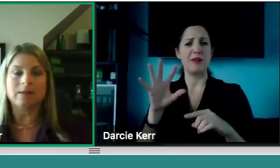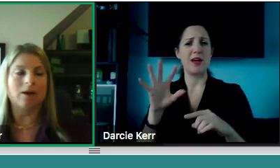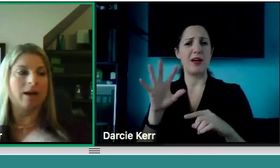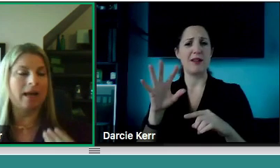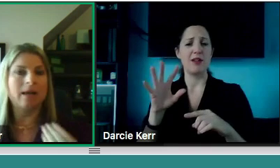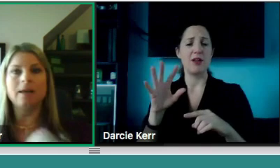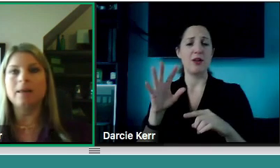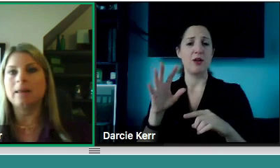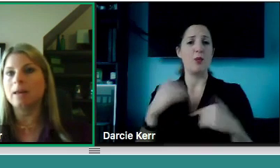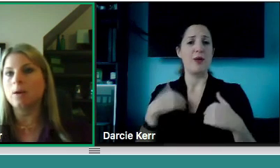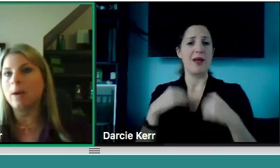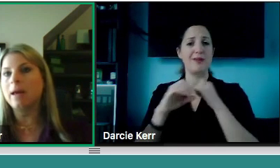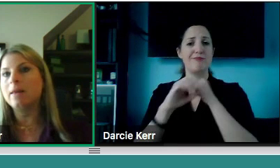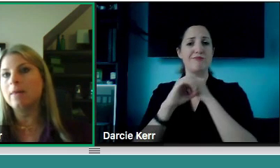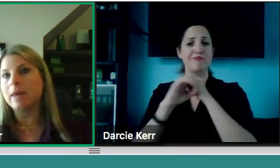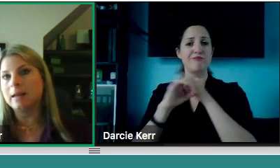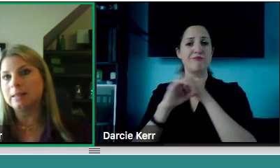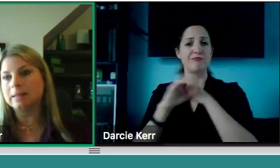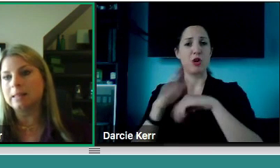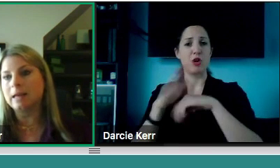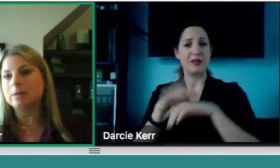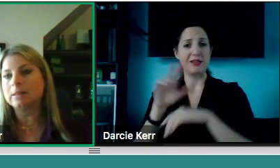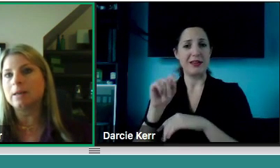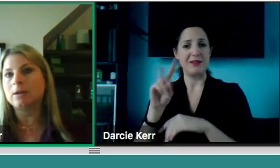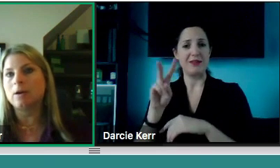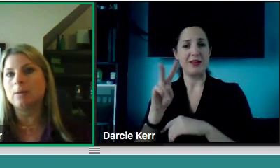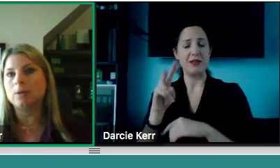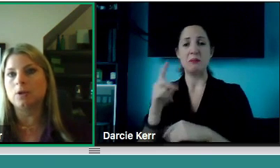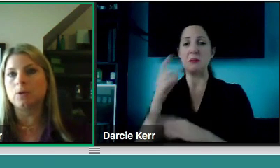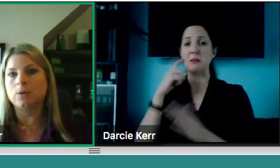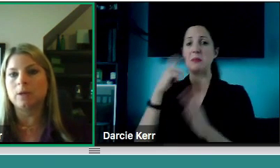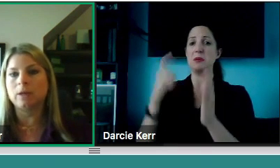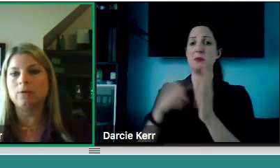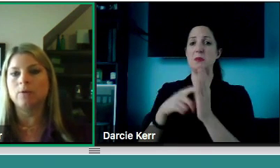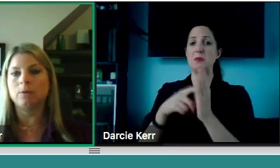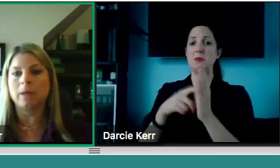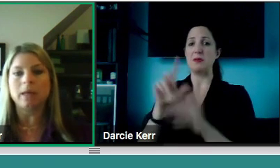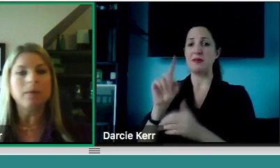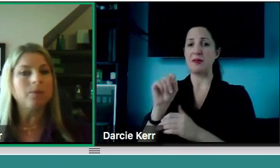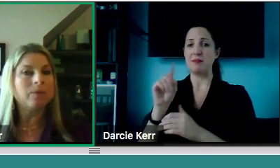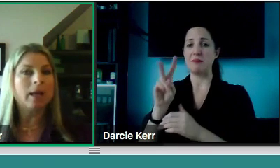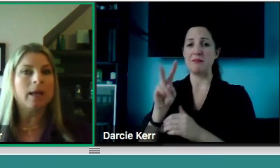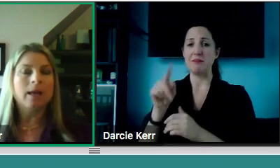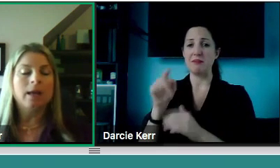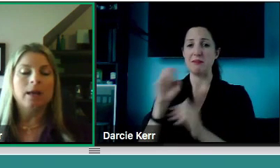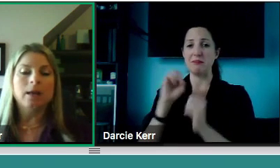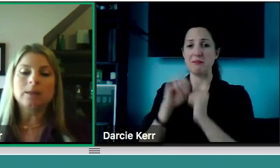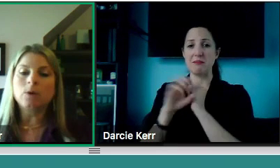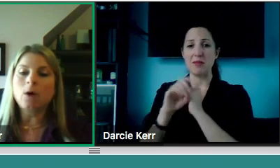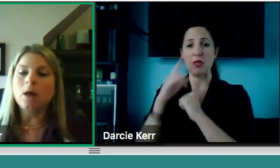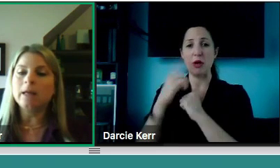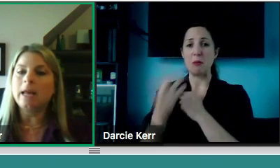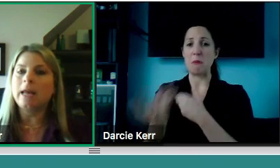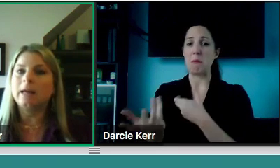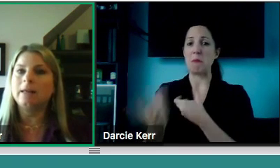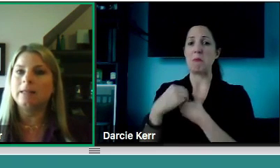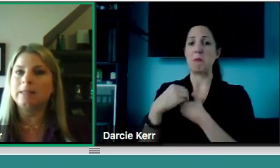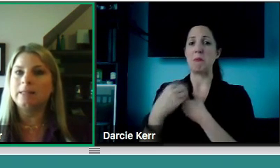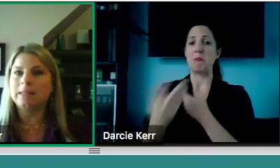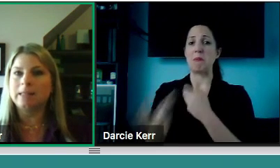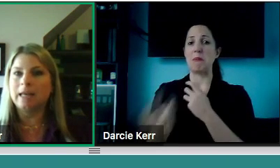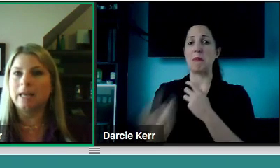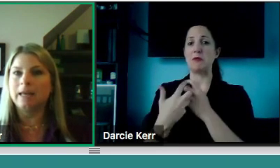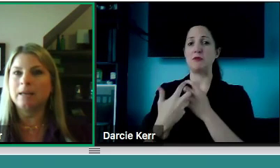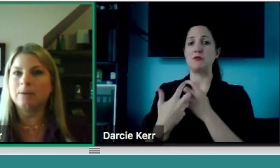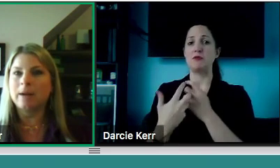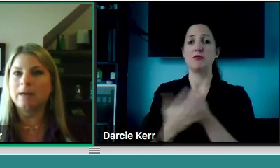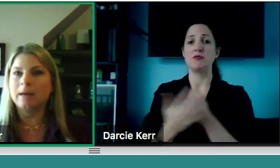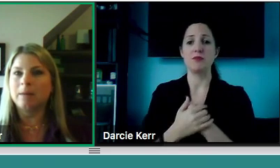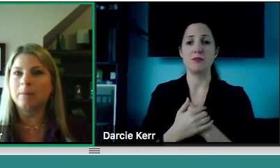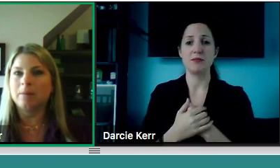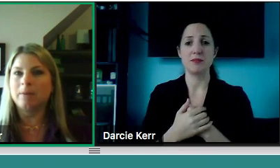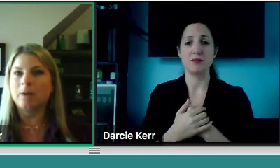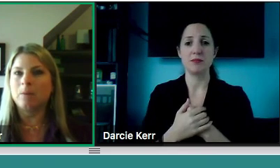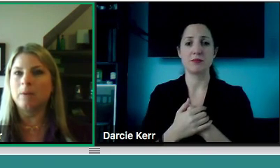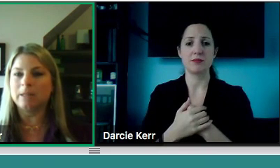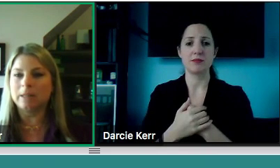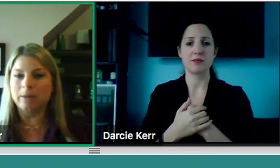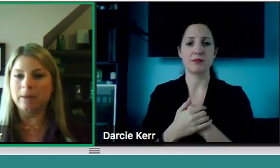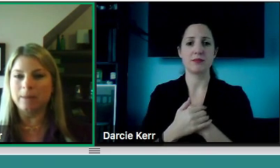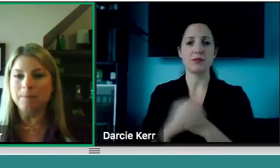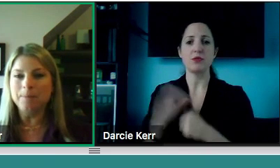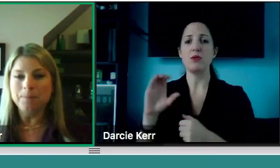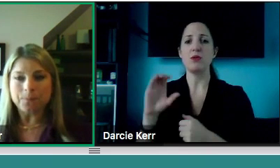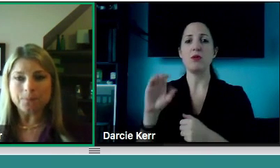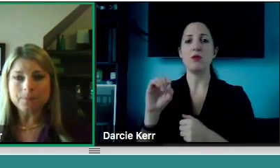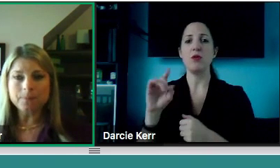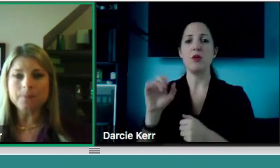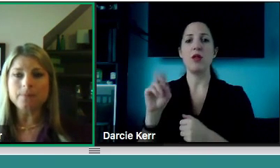this, he thought, hey, you know what, that sounds like an opportunity for me. So Colin had this to say in a write-up that we